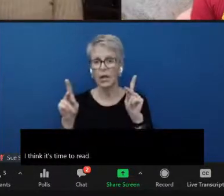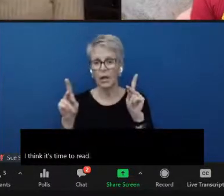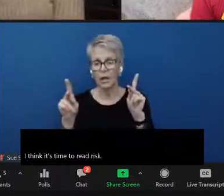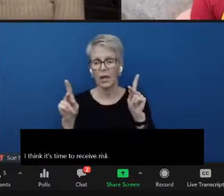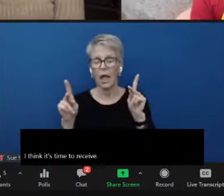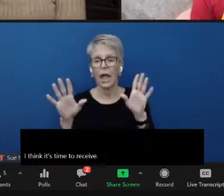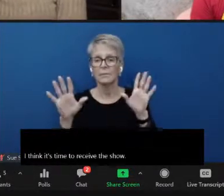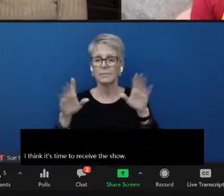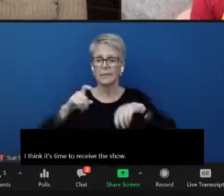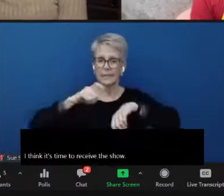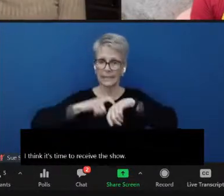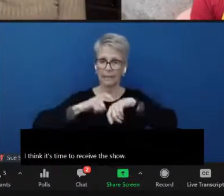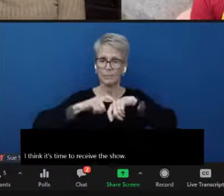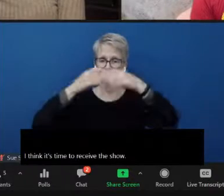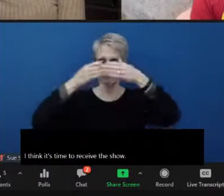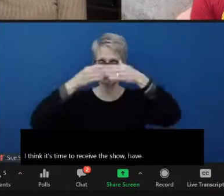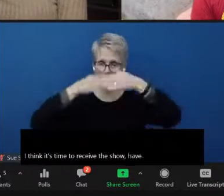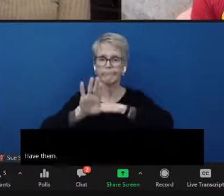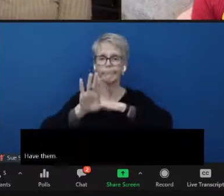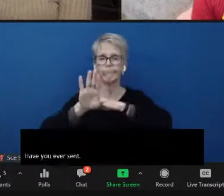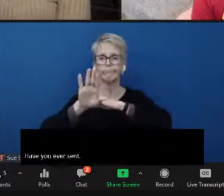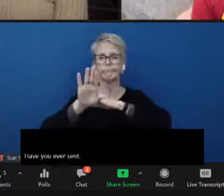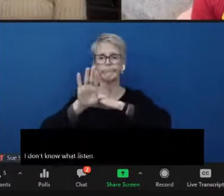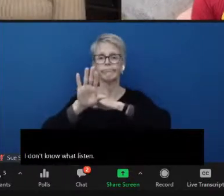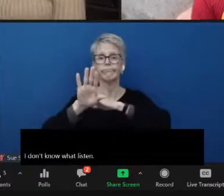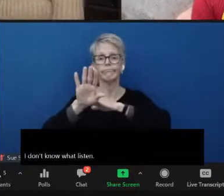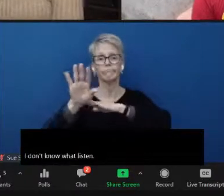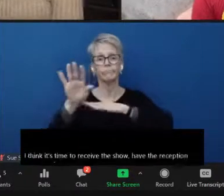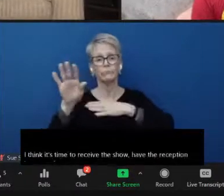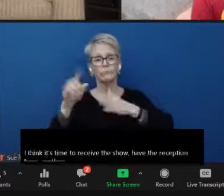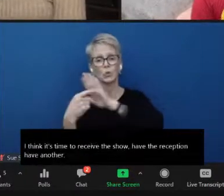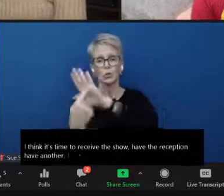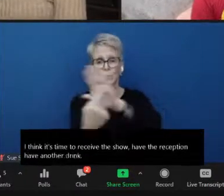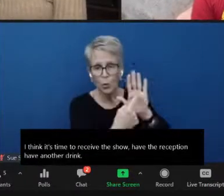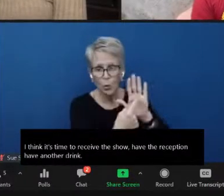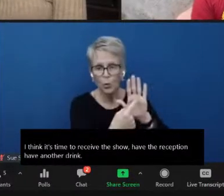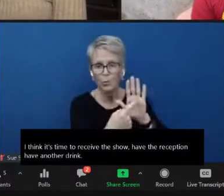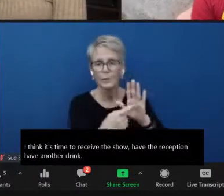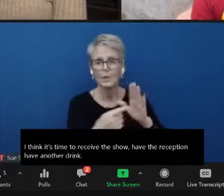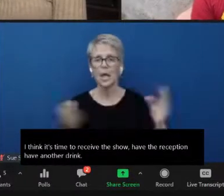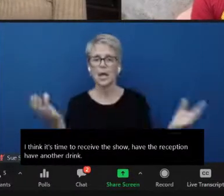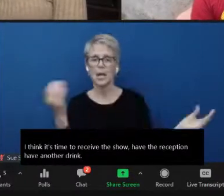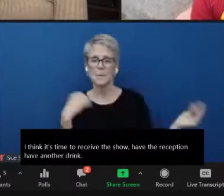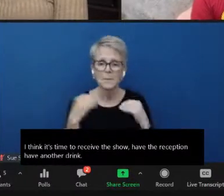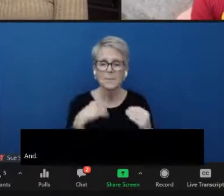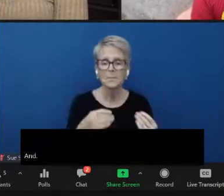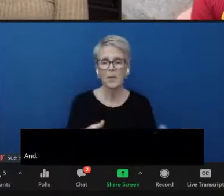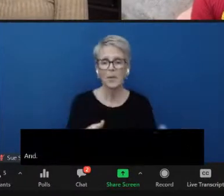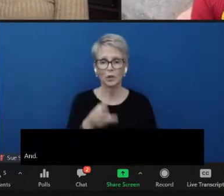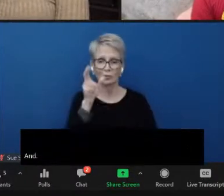receive the show, have the reception, have another drink, and